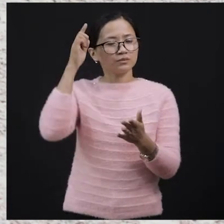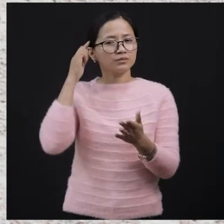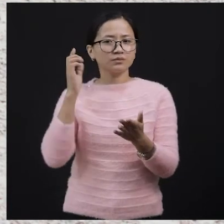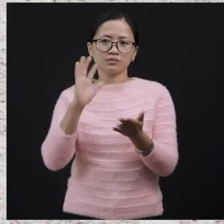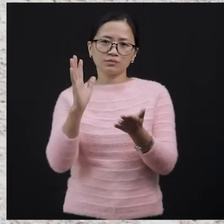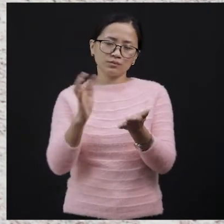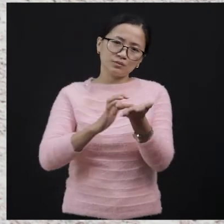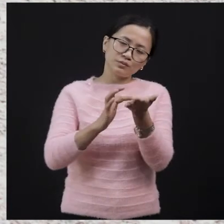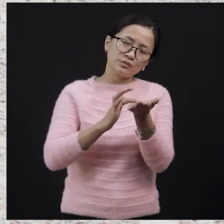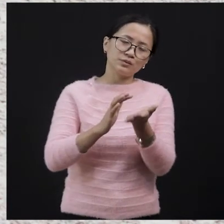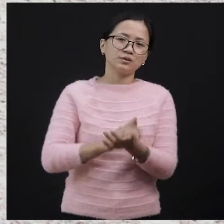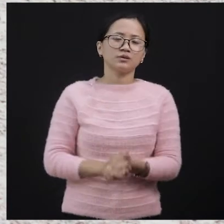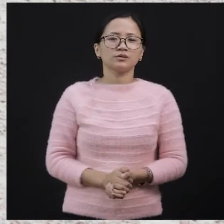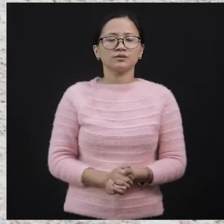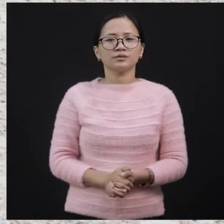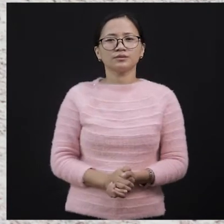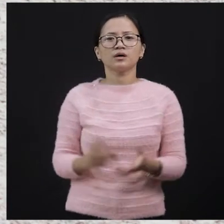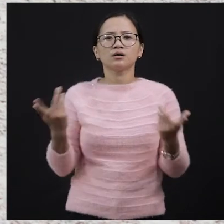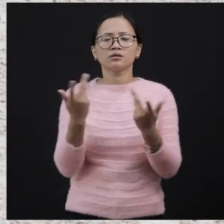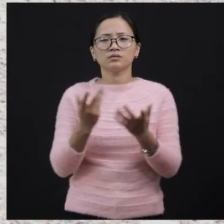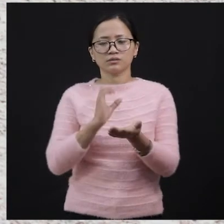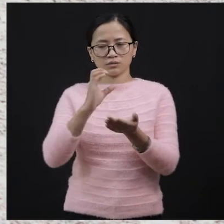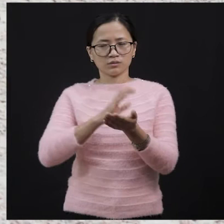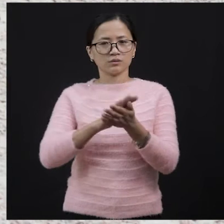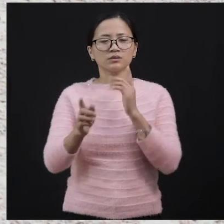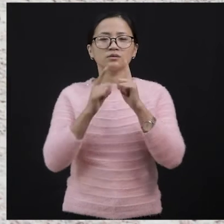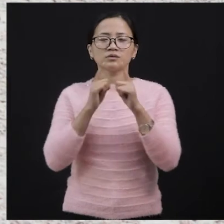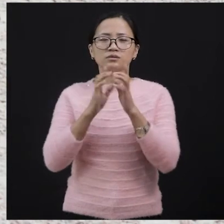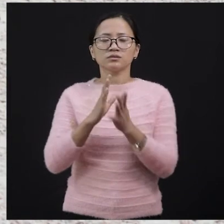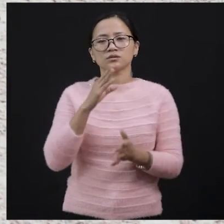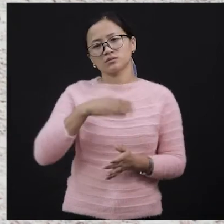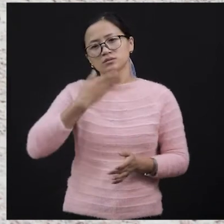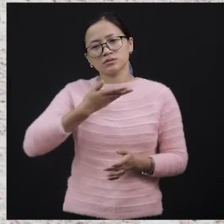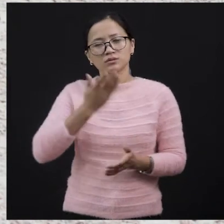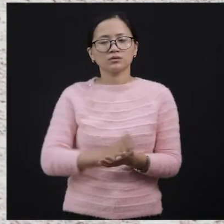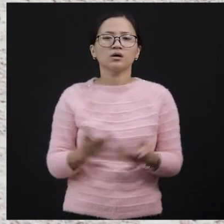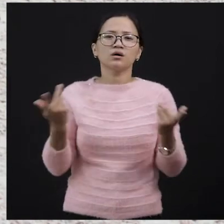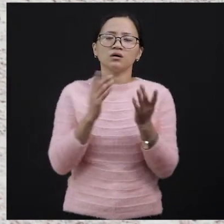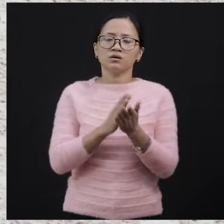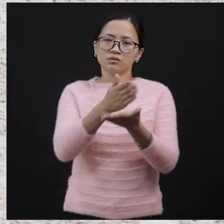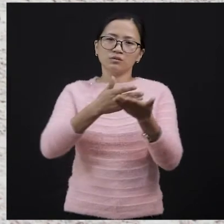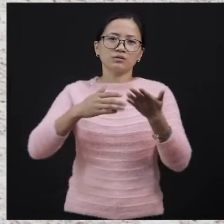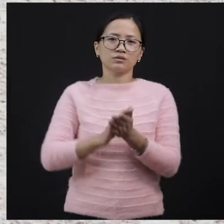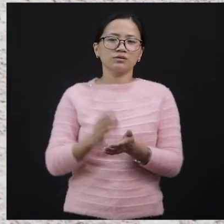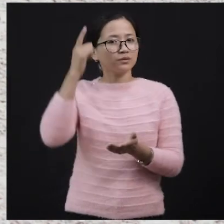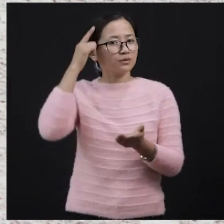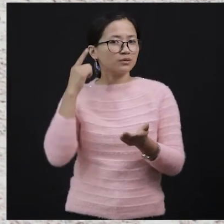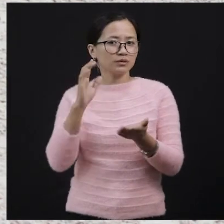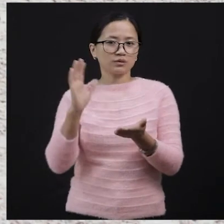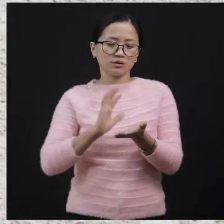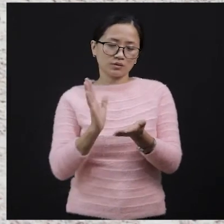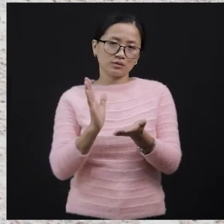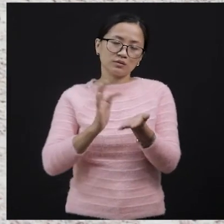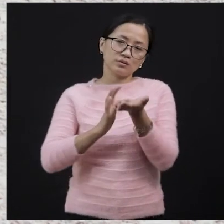Don't worry, we will discuss in this chapter about how shadows are formed, how many parts of shadows are there, okay?